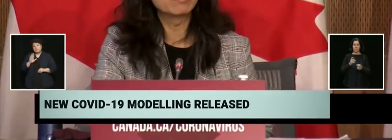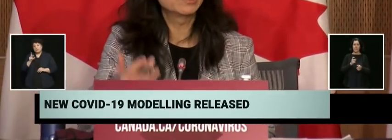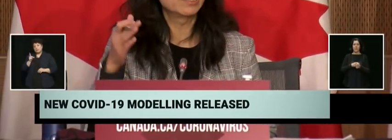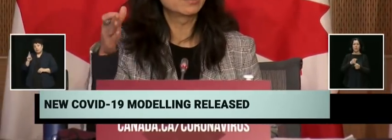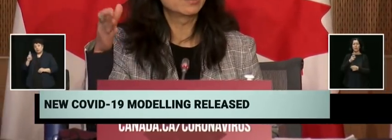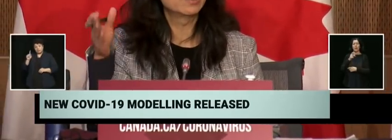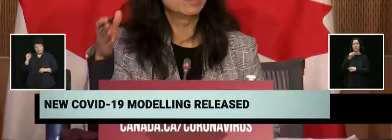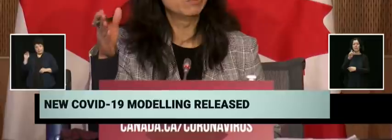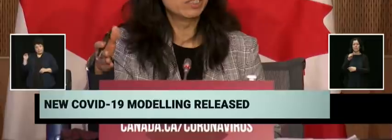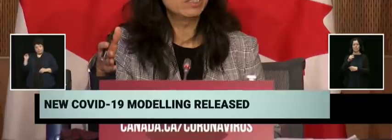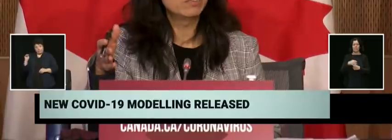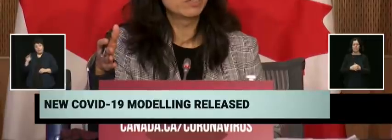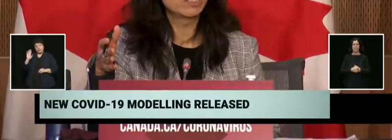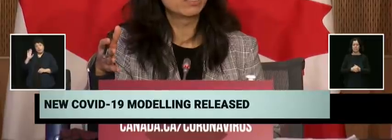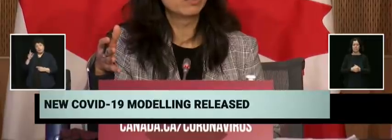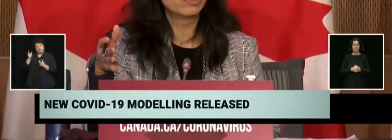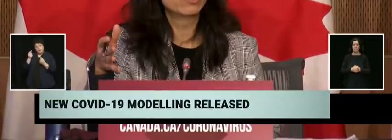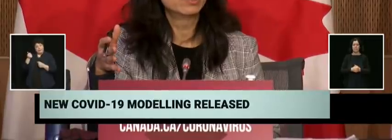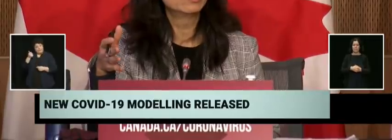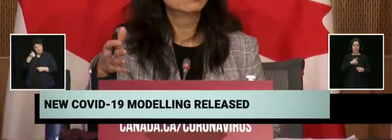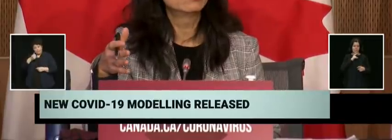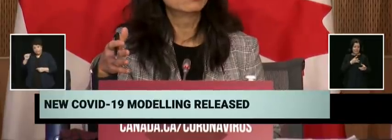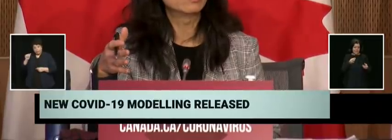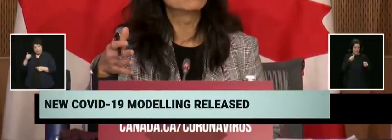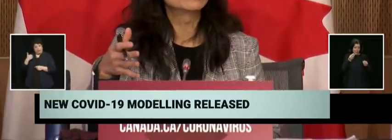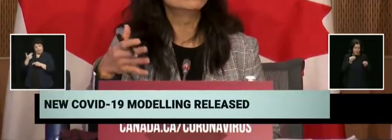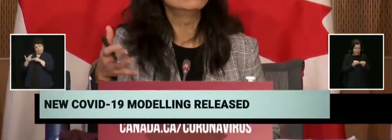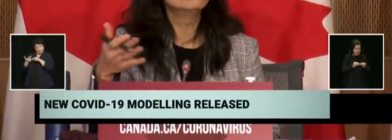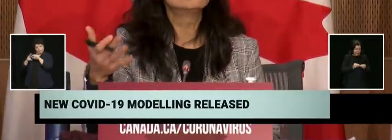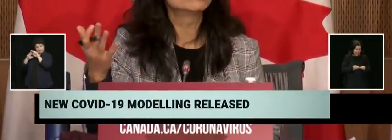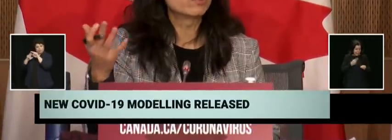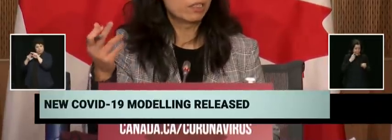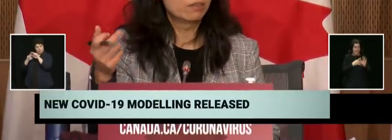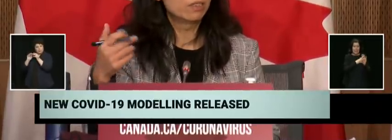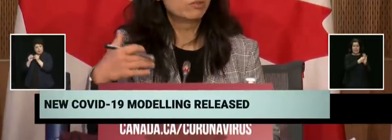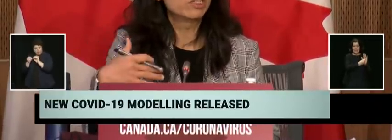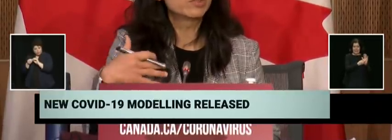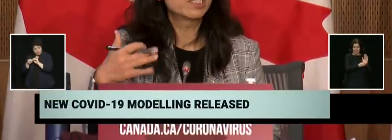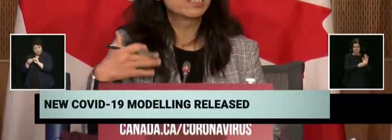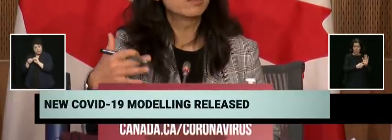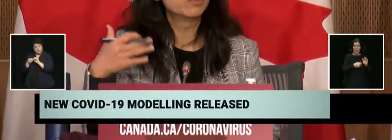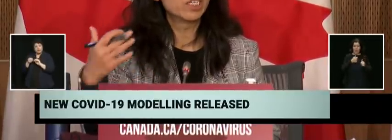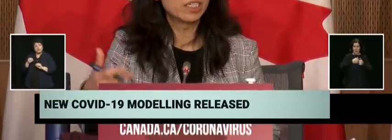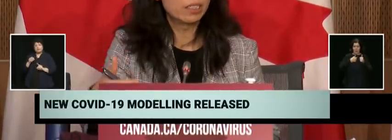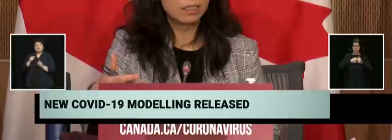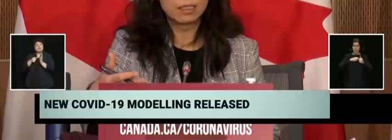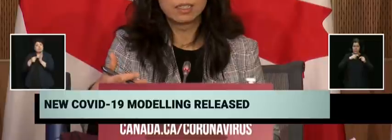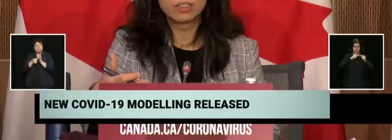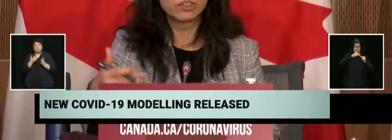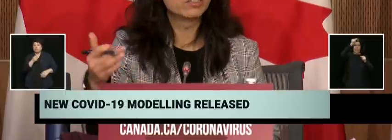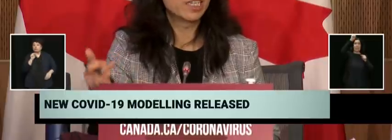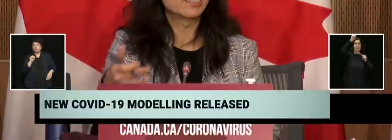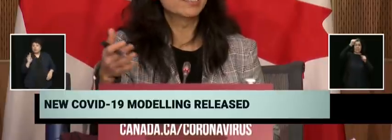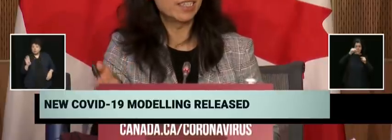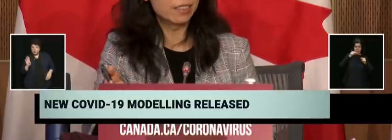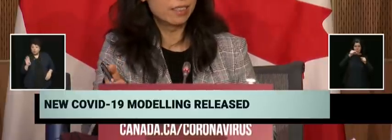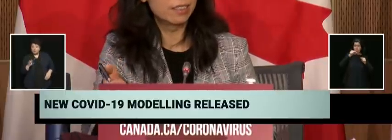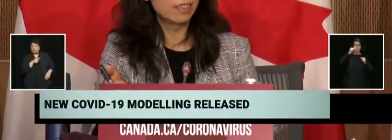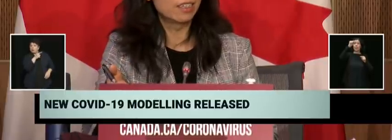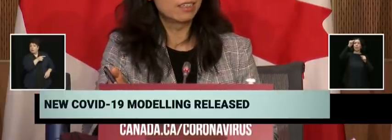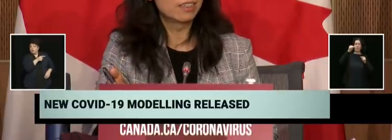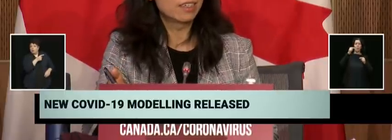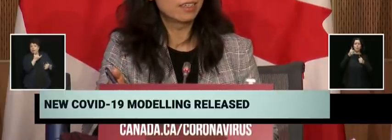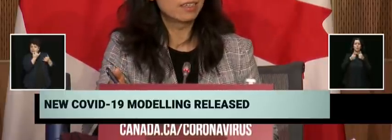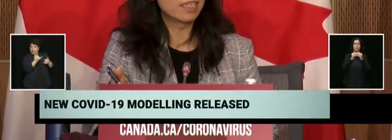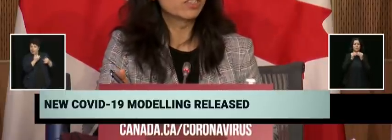a uptick in numbers, for example, I would say New Brunswick. New Brunswick has had more cases. So those get sent